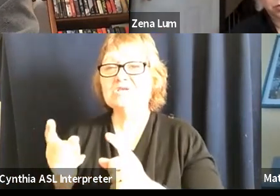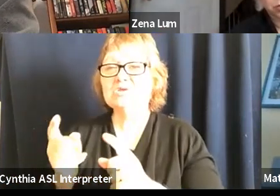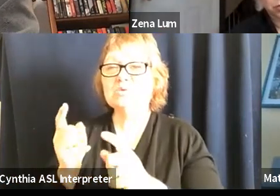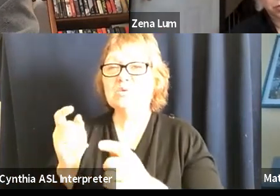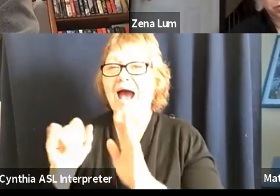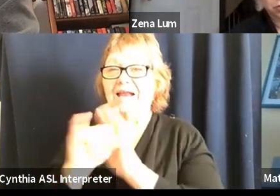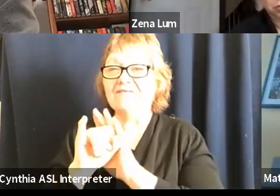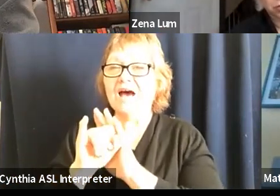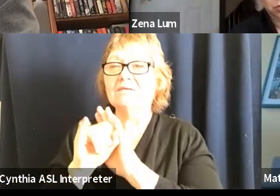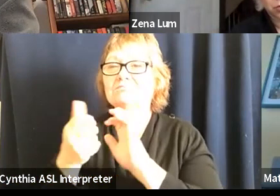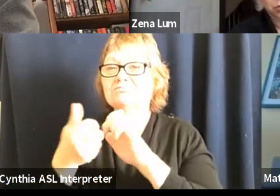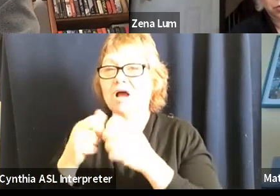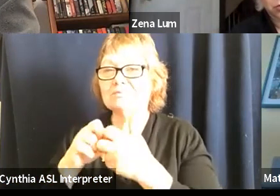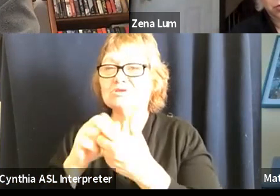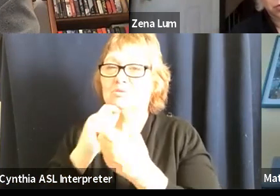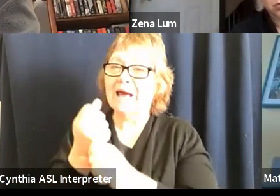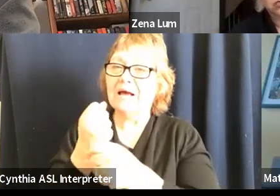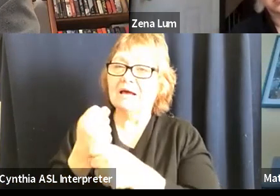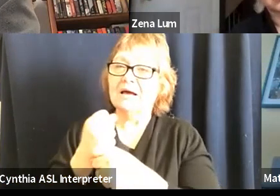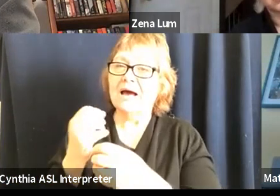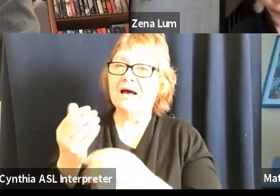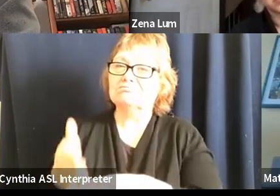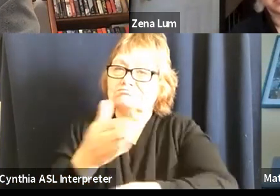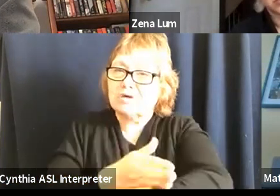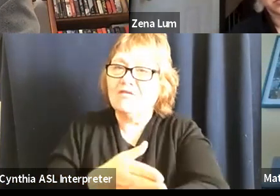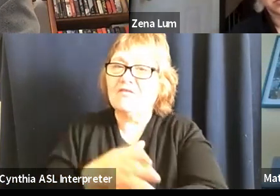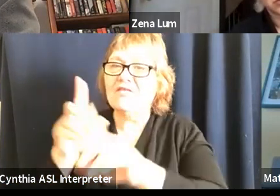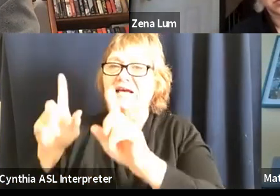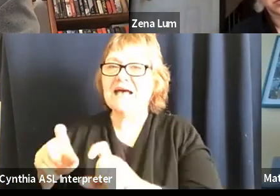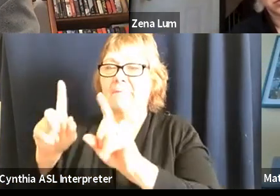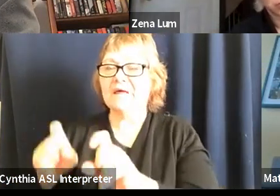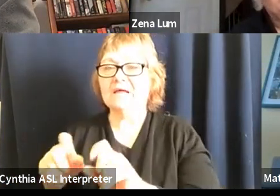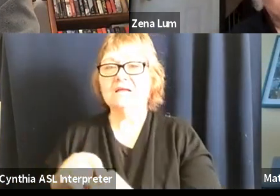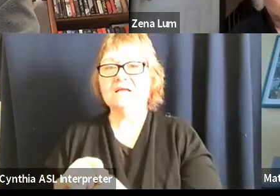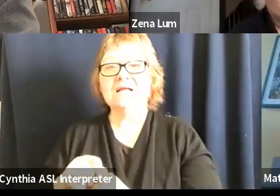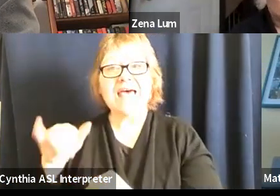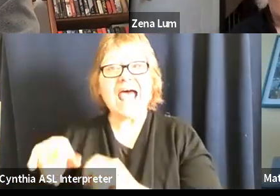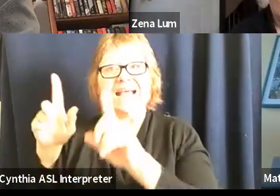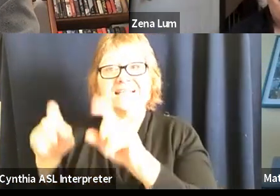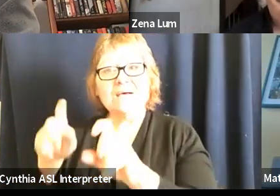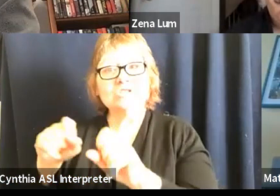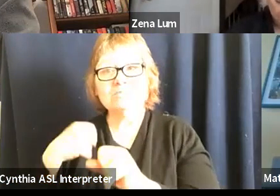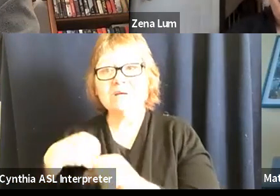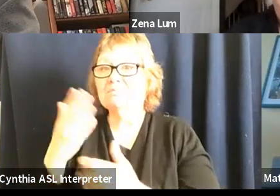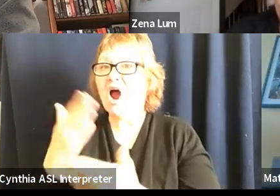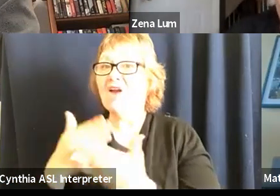an appropriate exam, shouldn't be this exam to be a part of any recommendation that task force